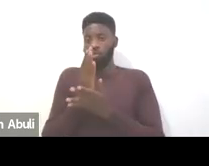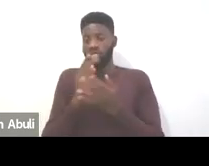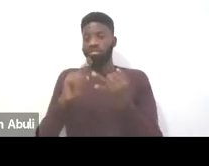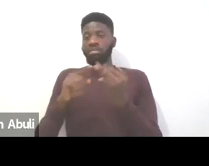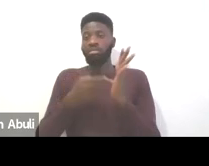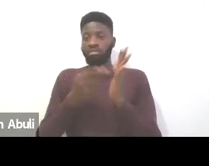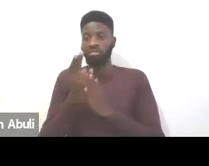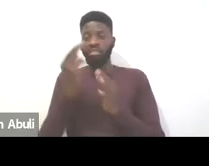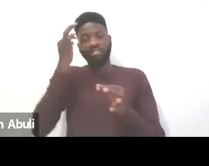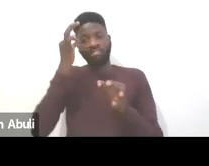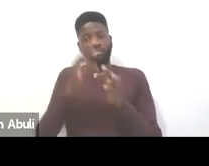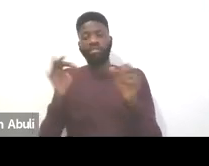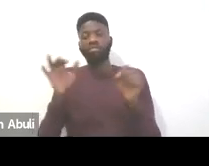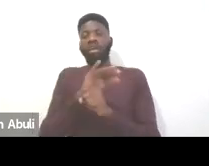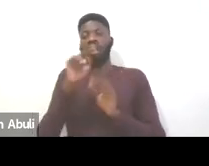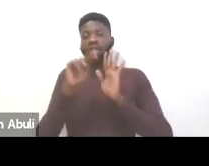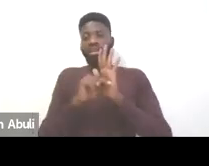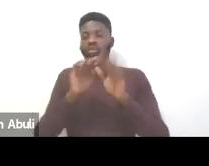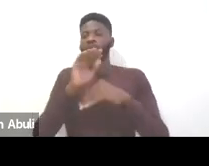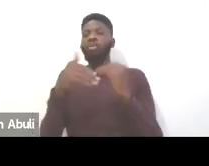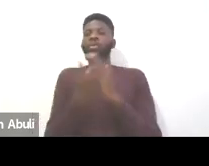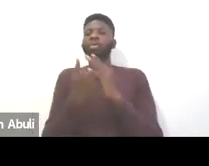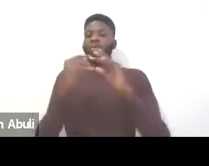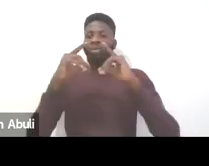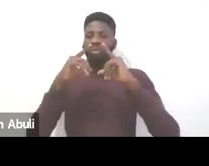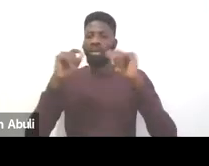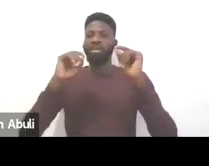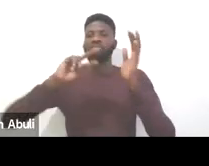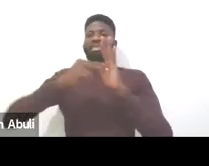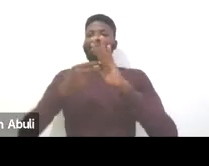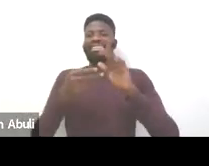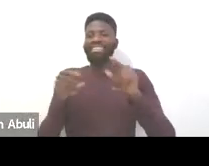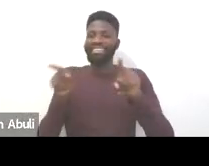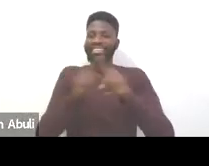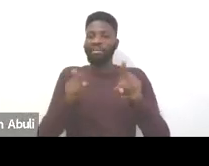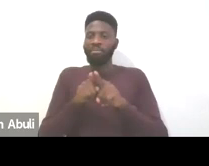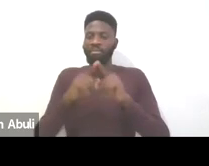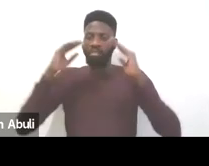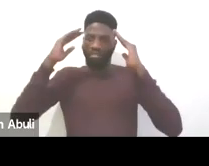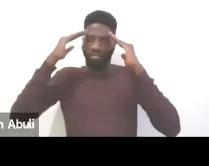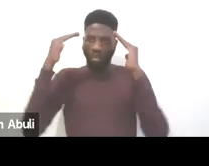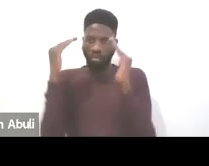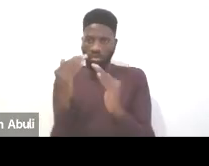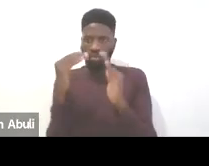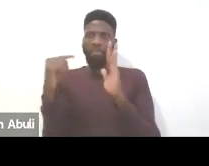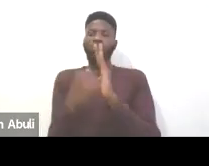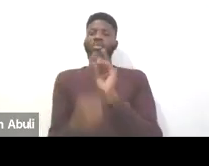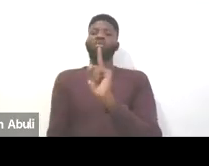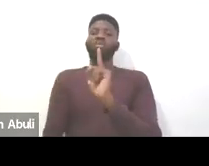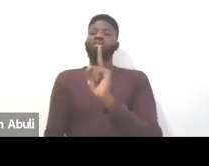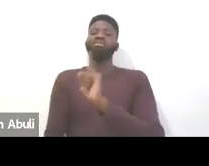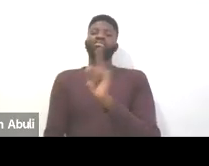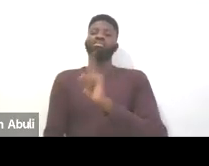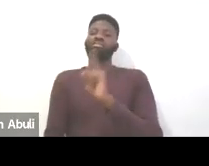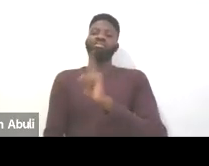and faithfulness all communicate the same thing. Do not focus your energy on one point. Speak about